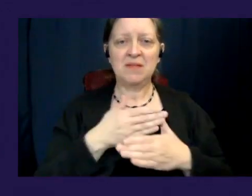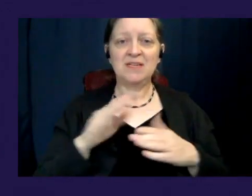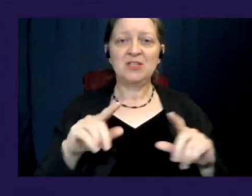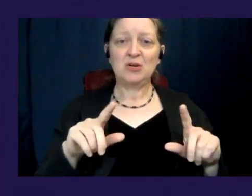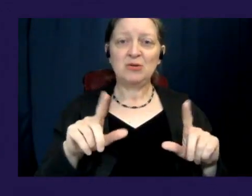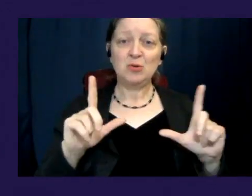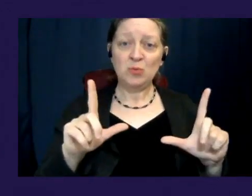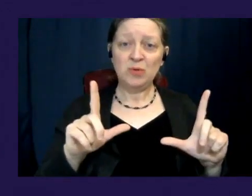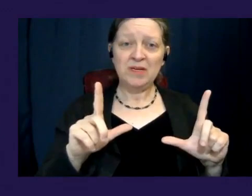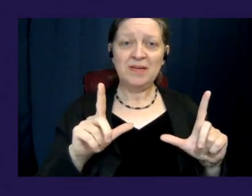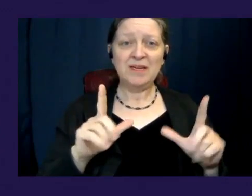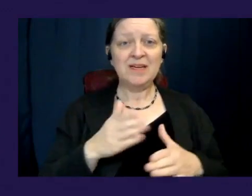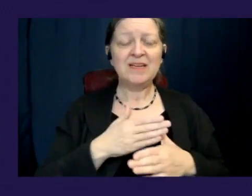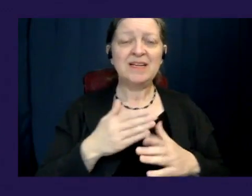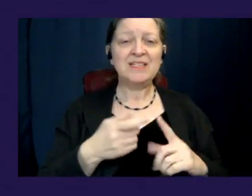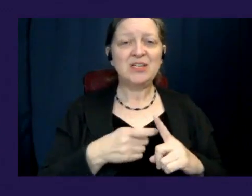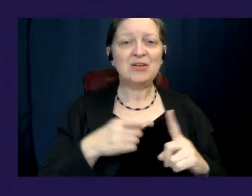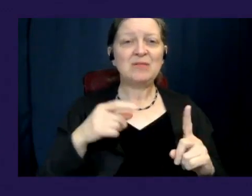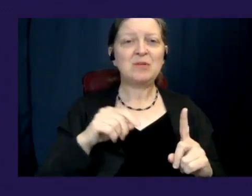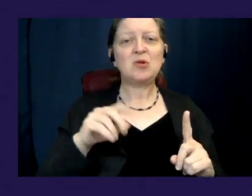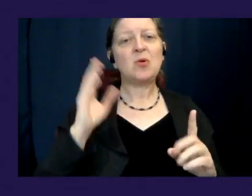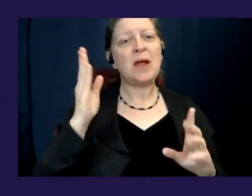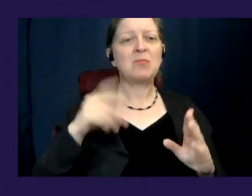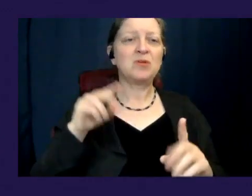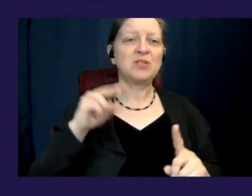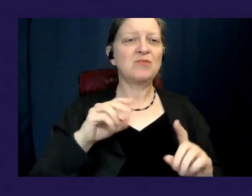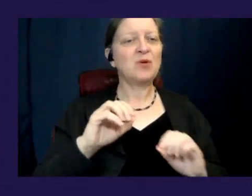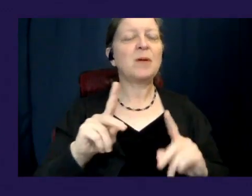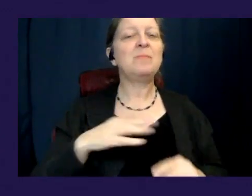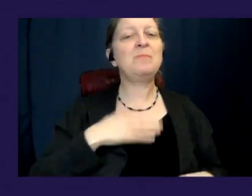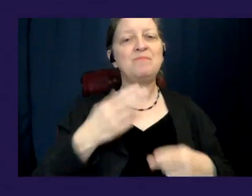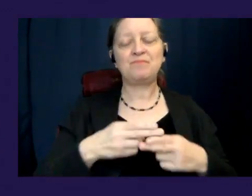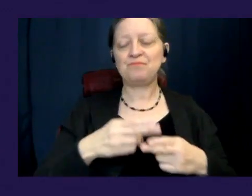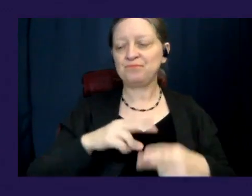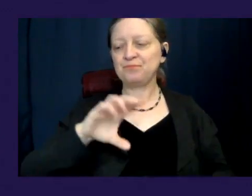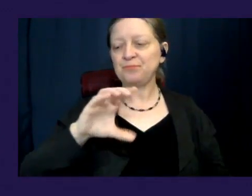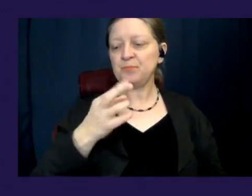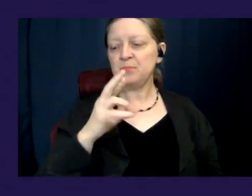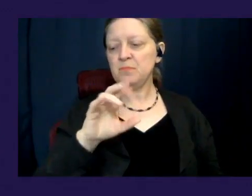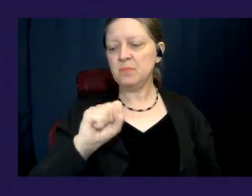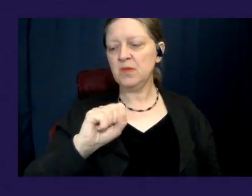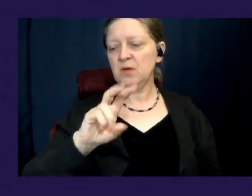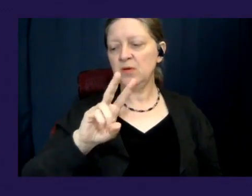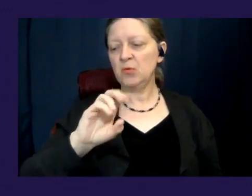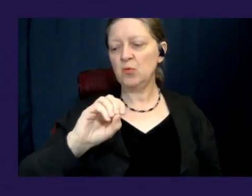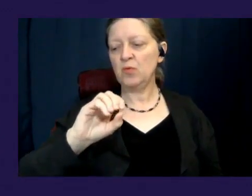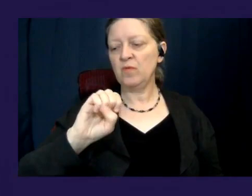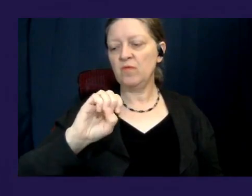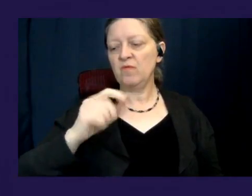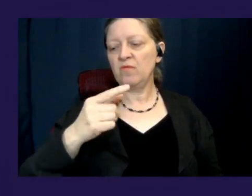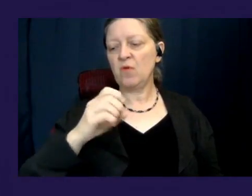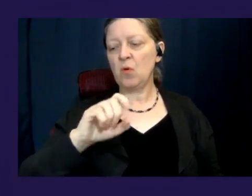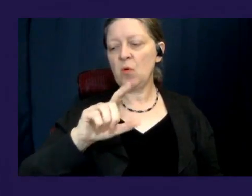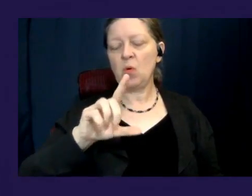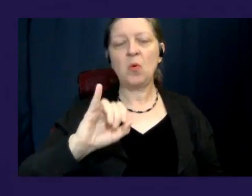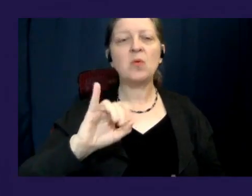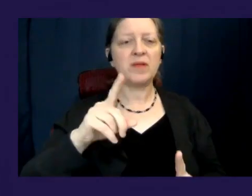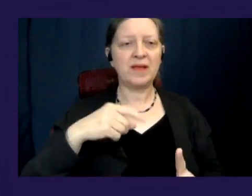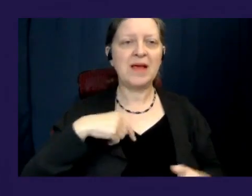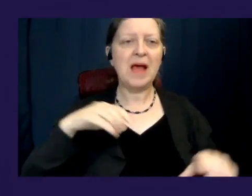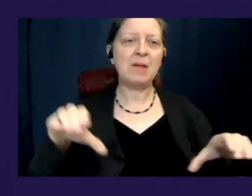for fun, presenter view. All right, so yes, my name is Chris Voegeli. I'm the Acting Vaccine Confidence Demand Lead, but I also serve another